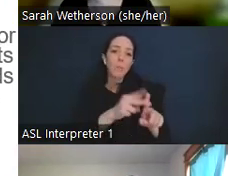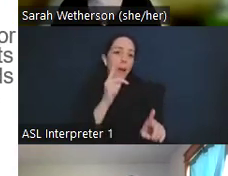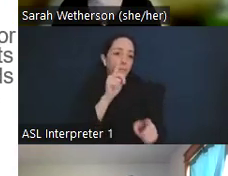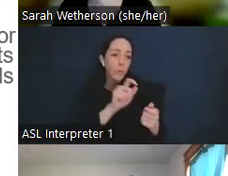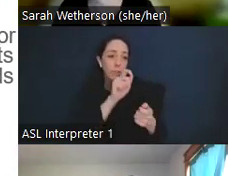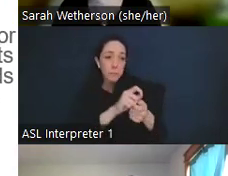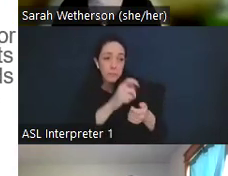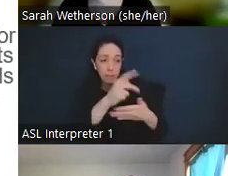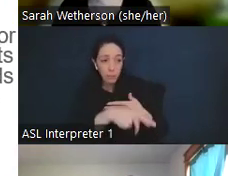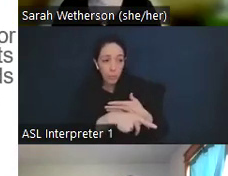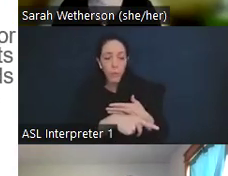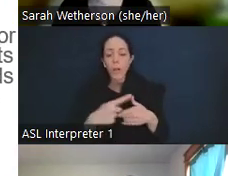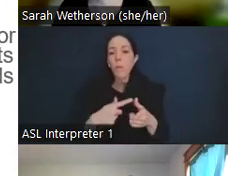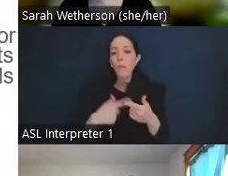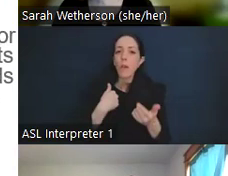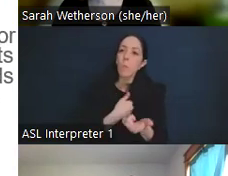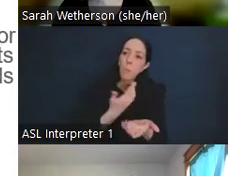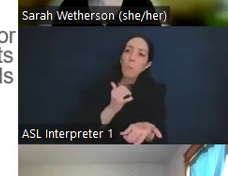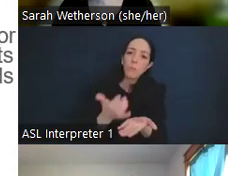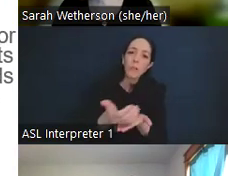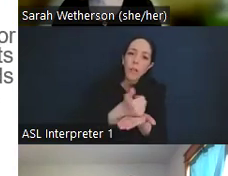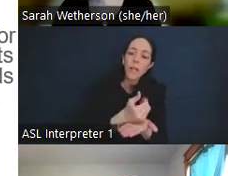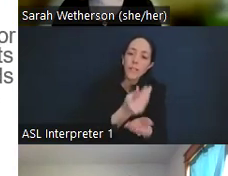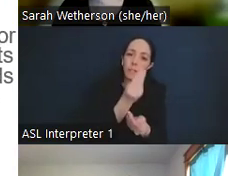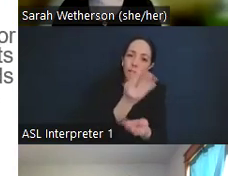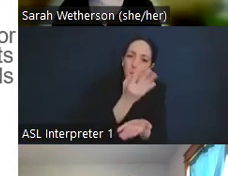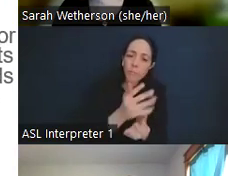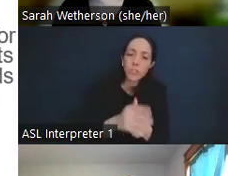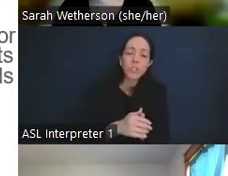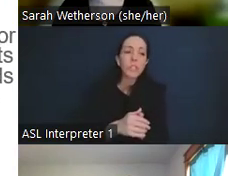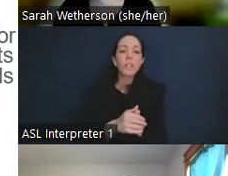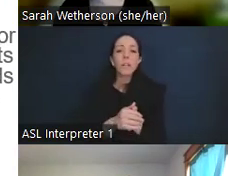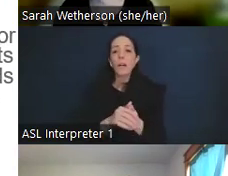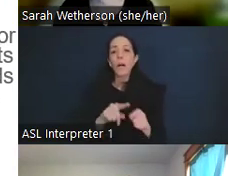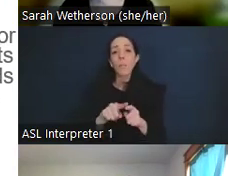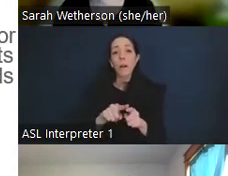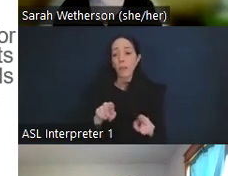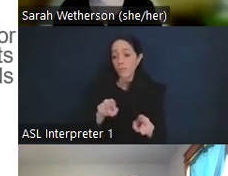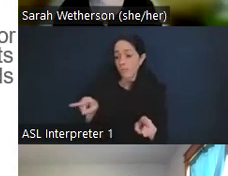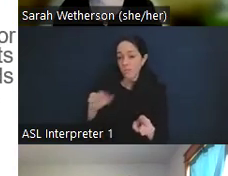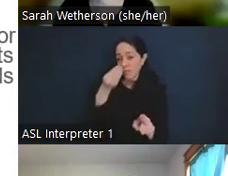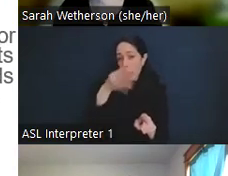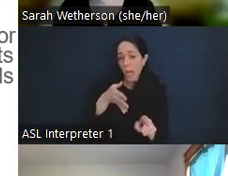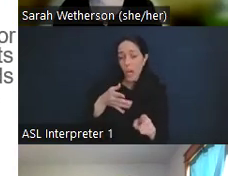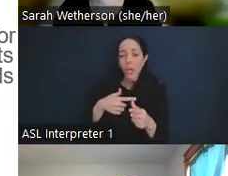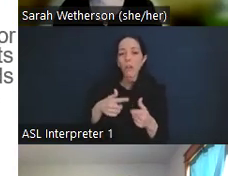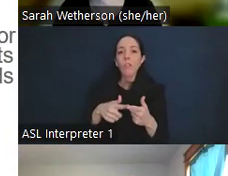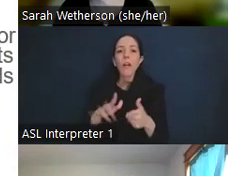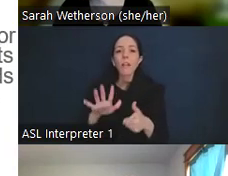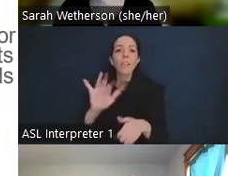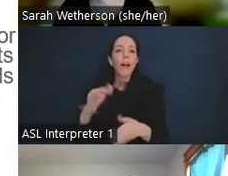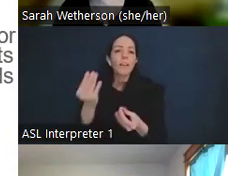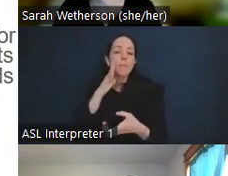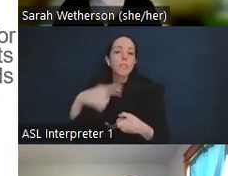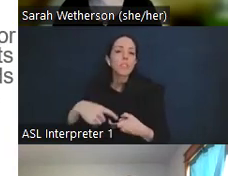kind of lands on. Is like, okay, so we've reviewed you for everything. You might be eligible for this program, but we need some